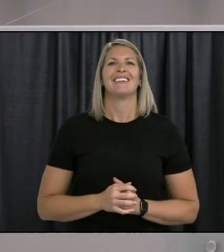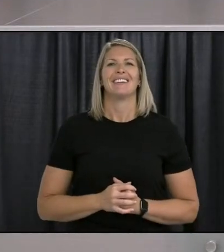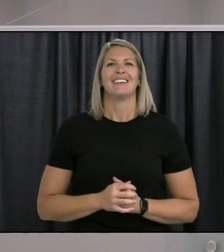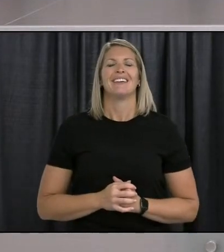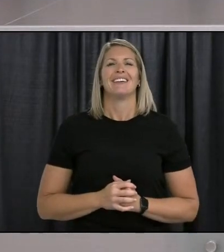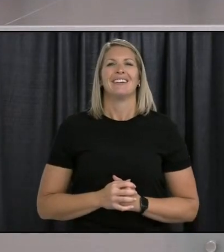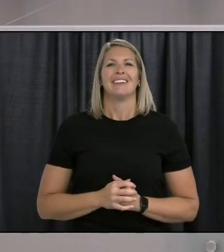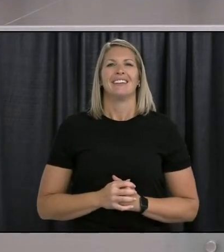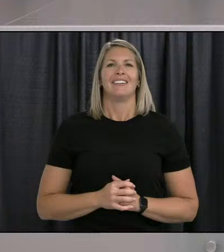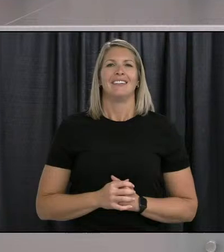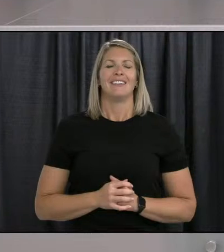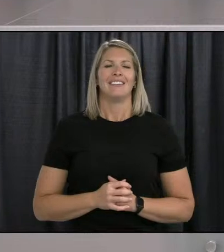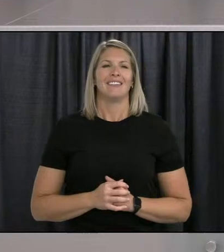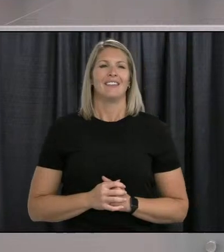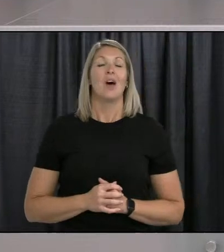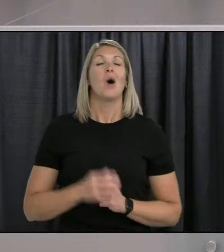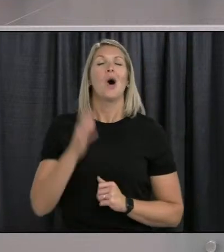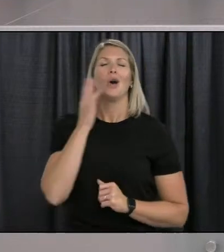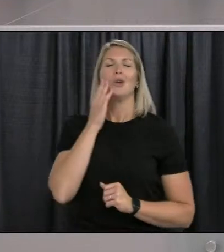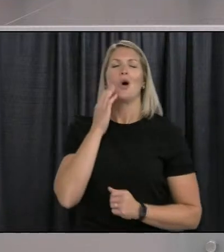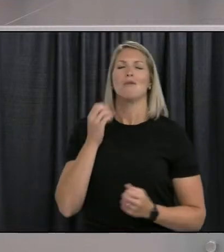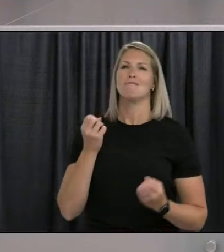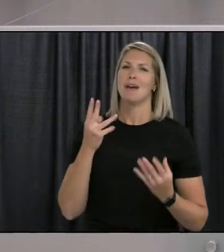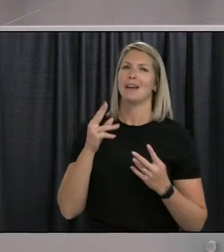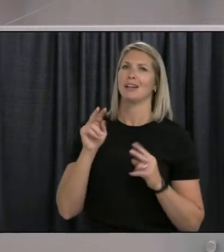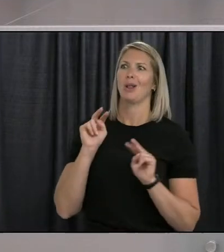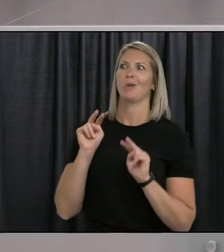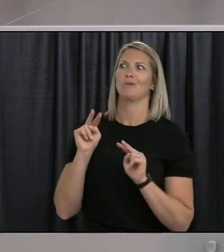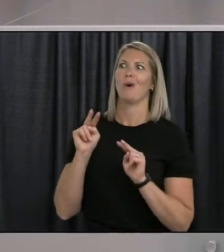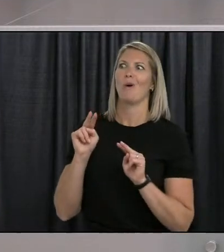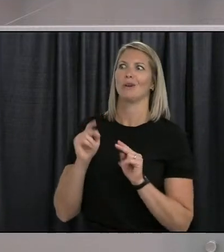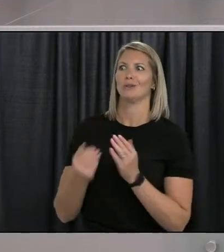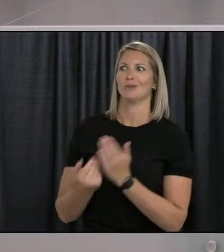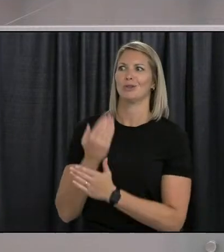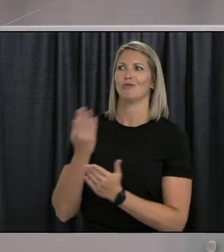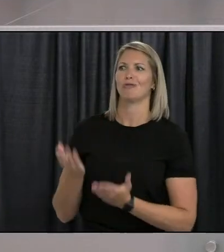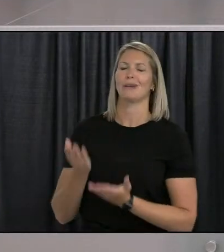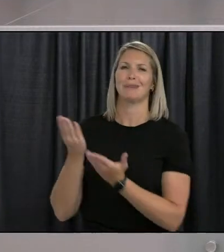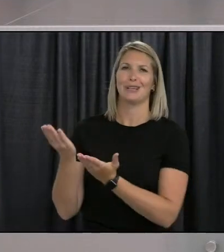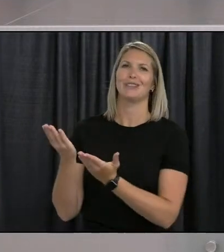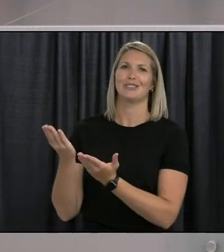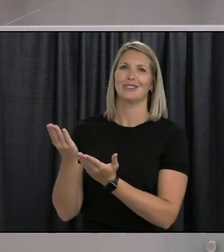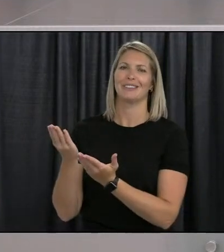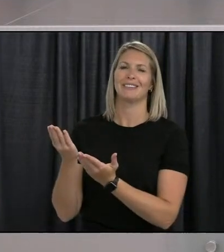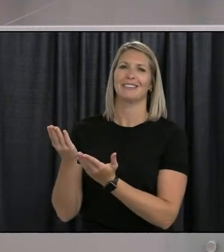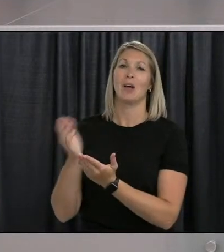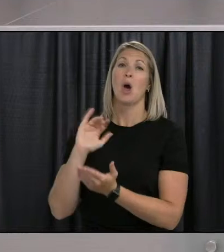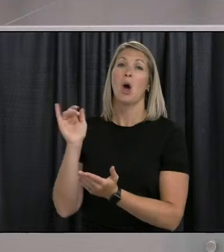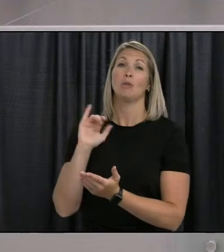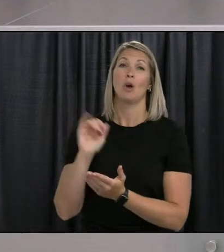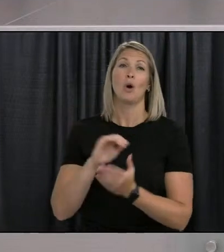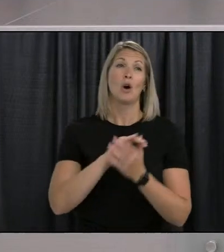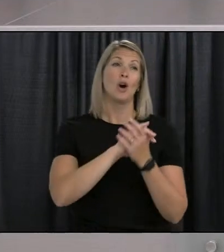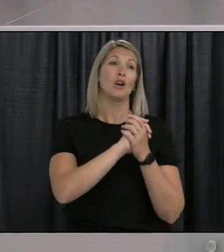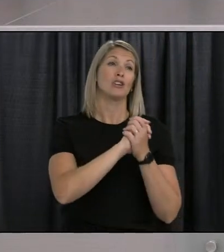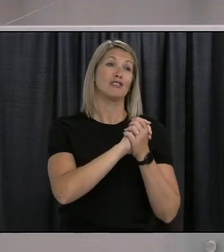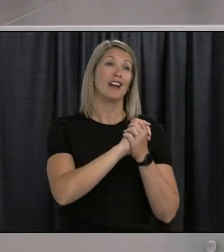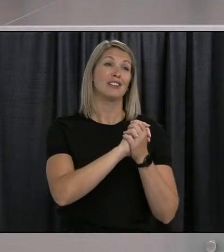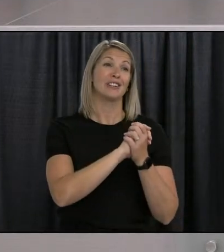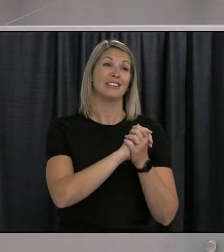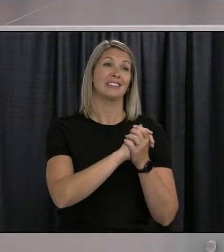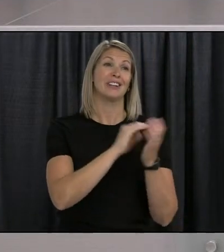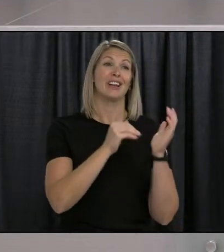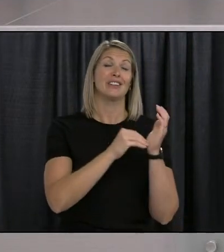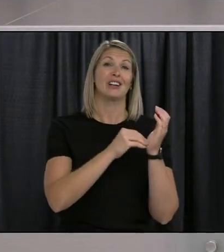whatever guidance there is on Halloween, just officially. And other than that, congratulations on your time off, Dr.